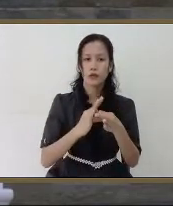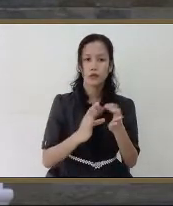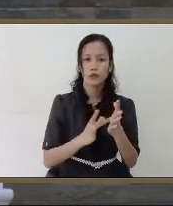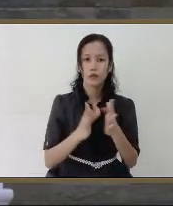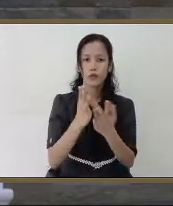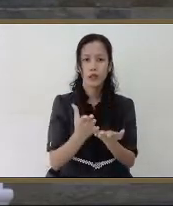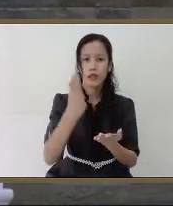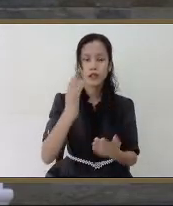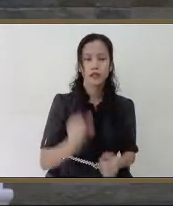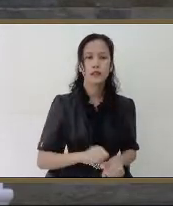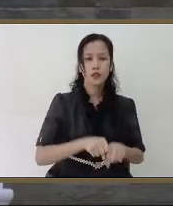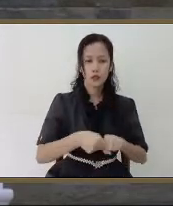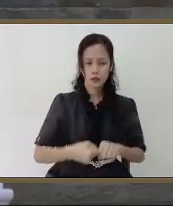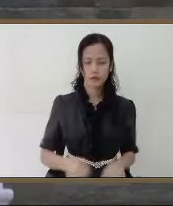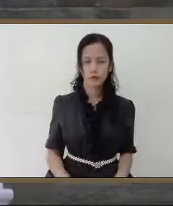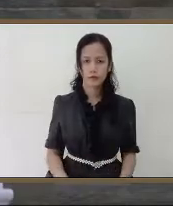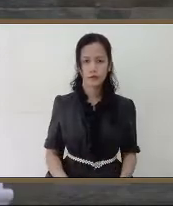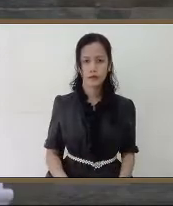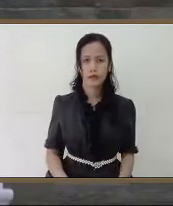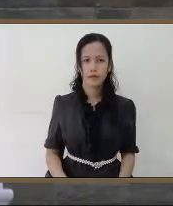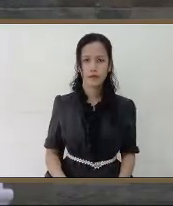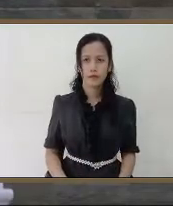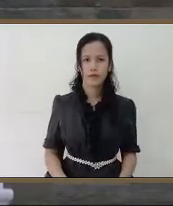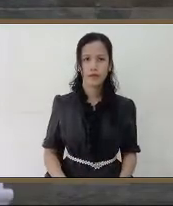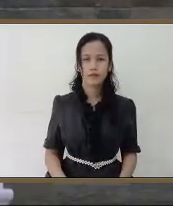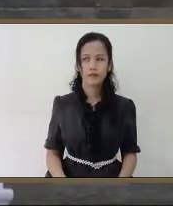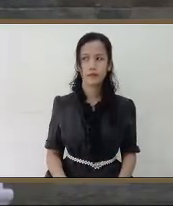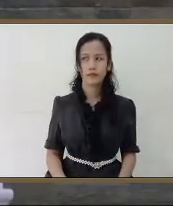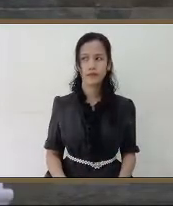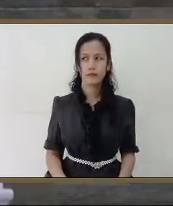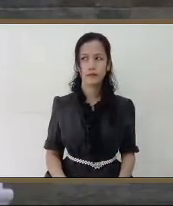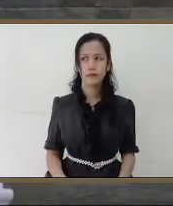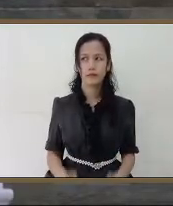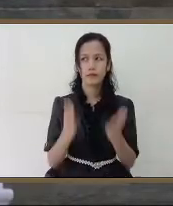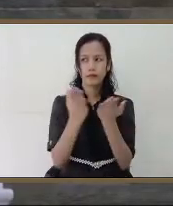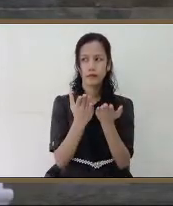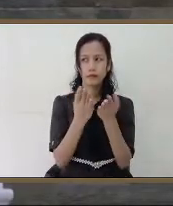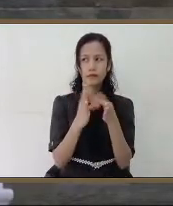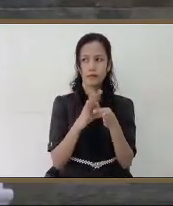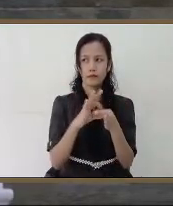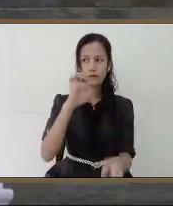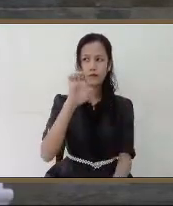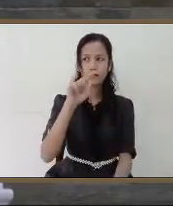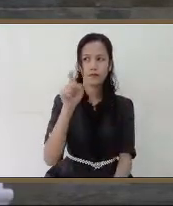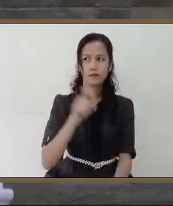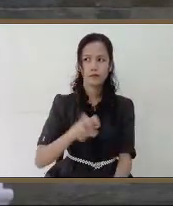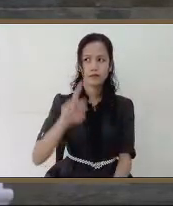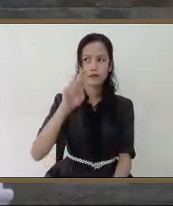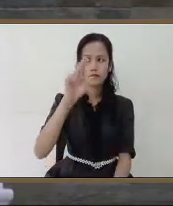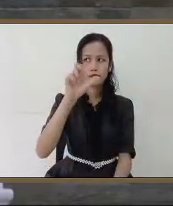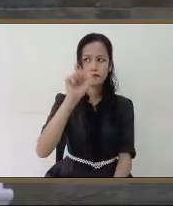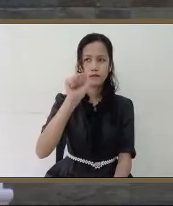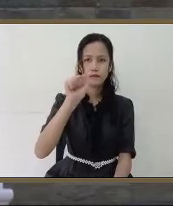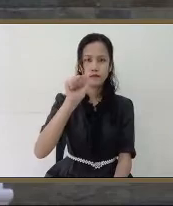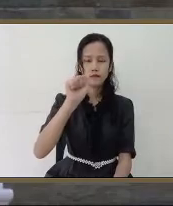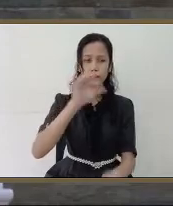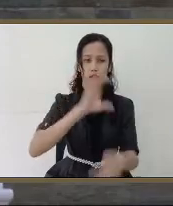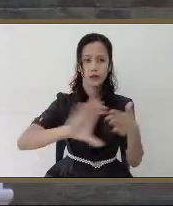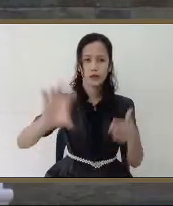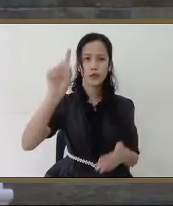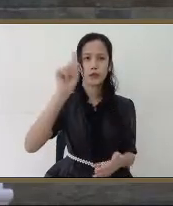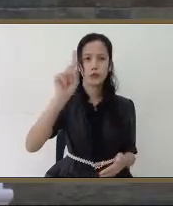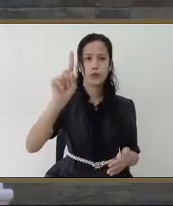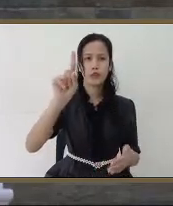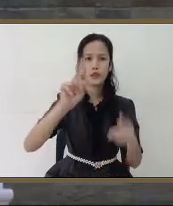So, the outline, the synopsis of the book of Ezra, the first po is from chapter 1 to chapter